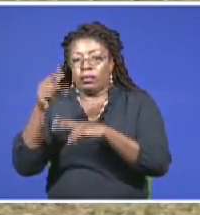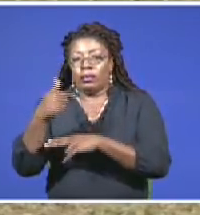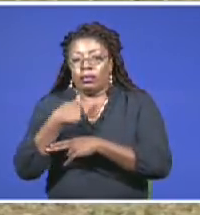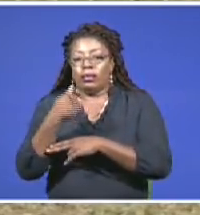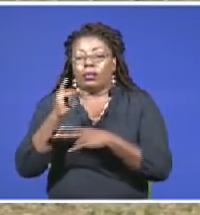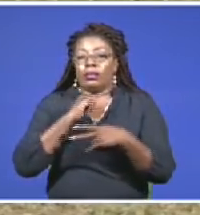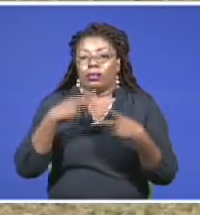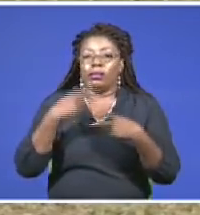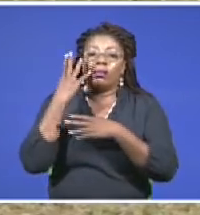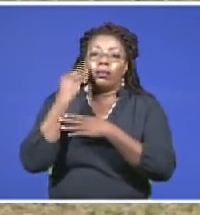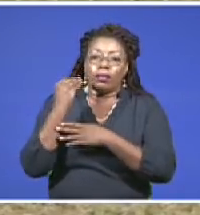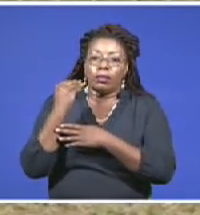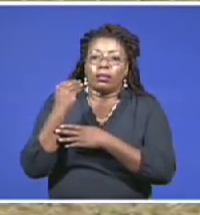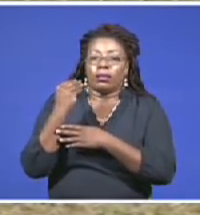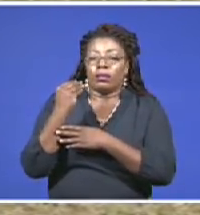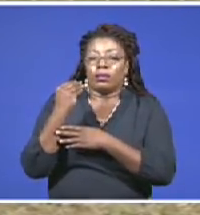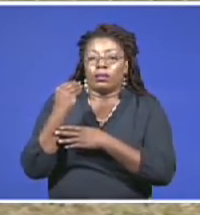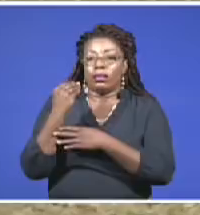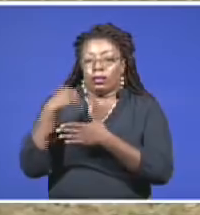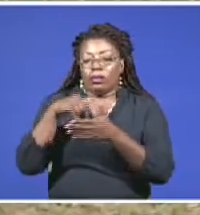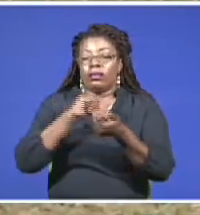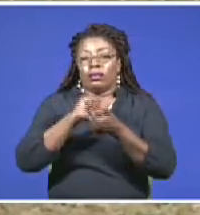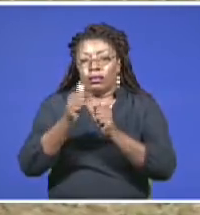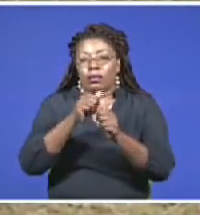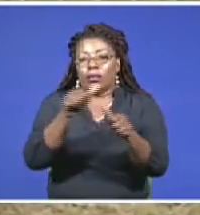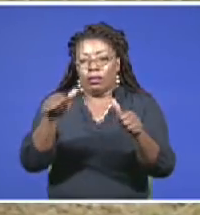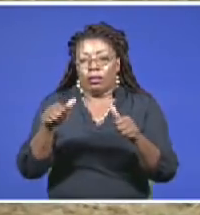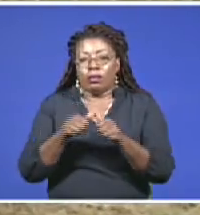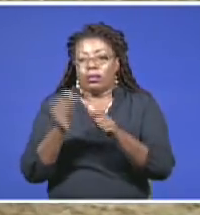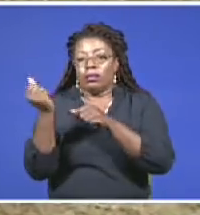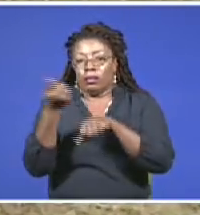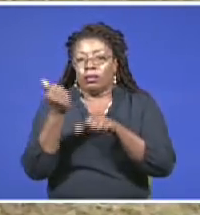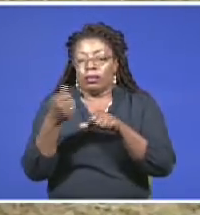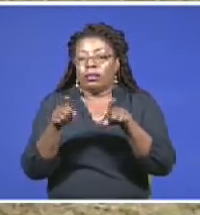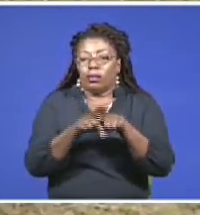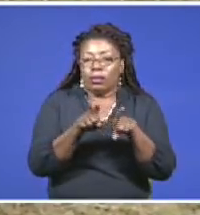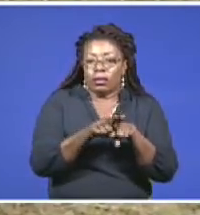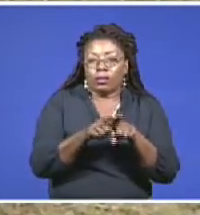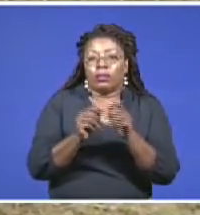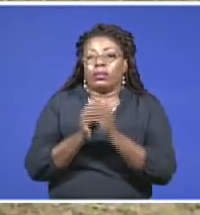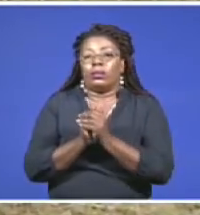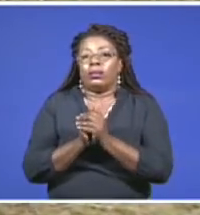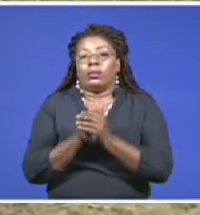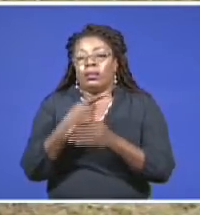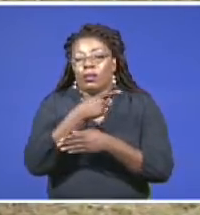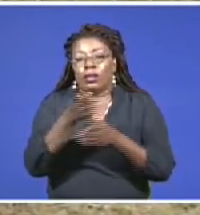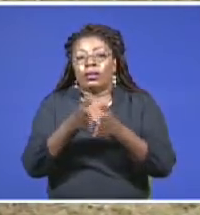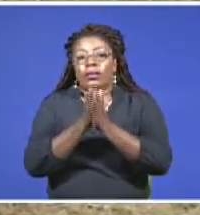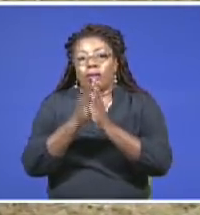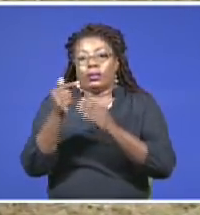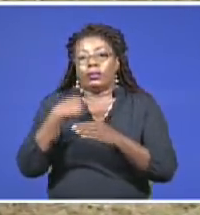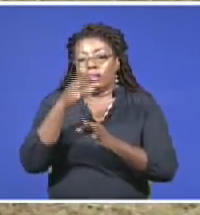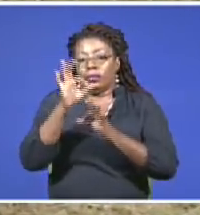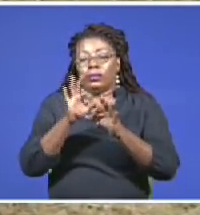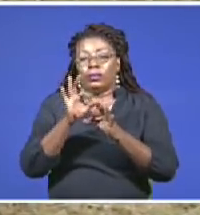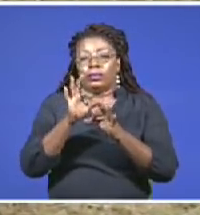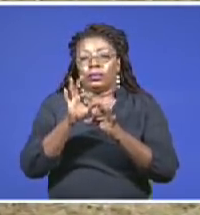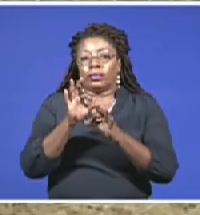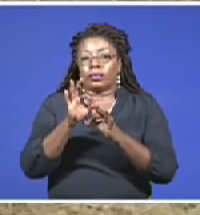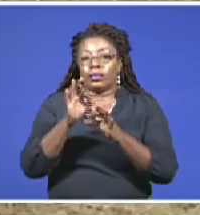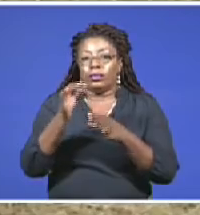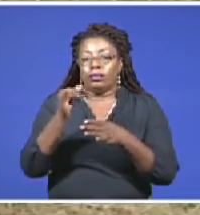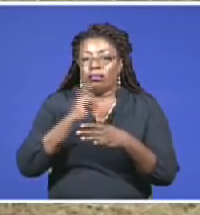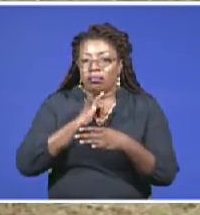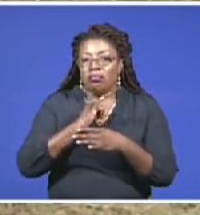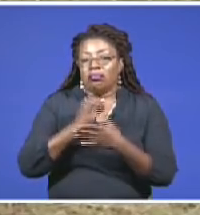in, you know, a few sports, which is baseball also. And they asked me if I could take